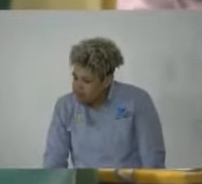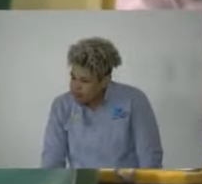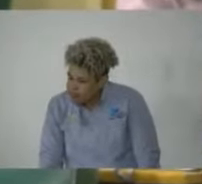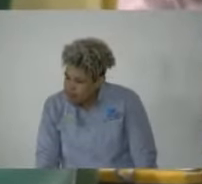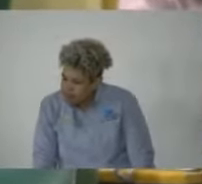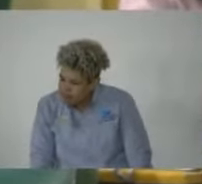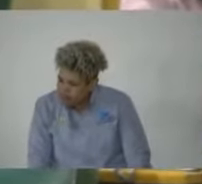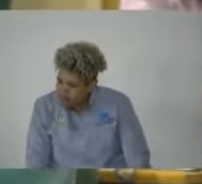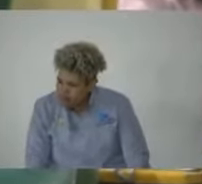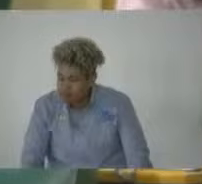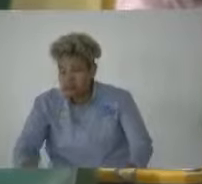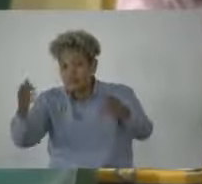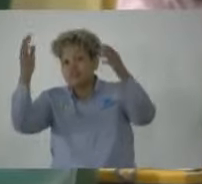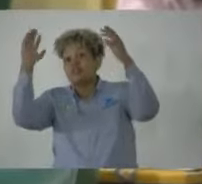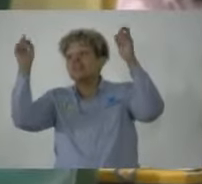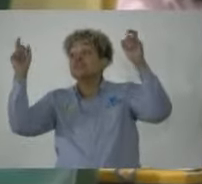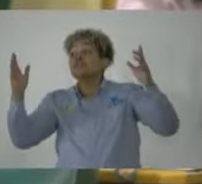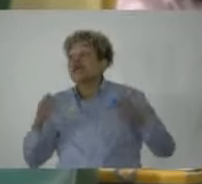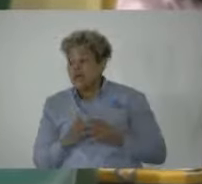So, Mr. Speaker,